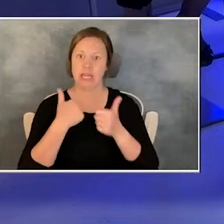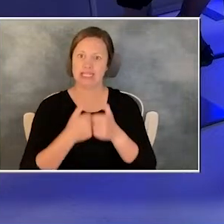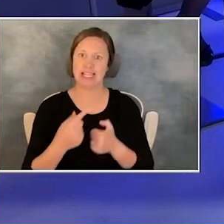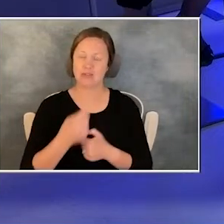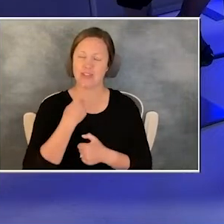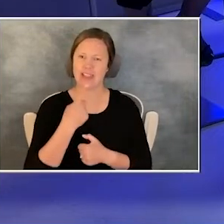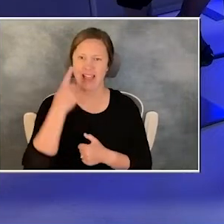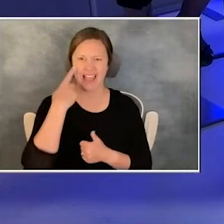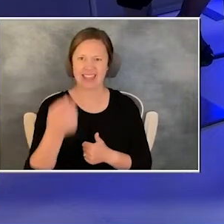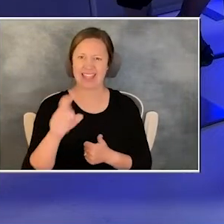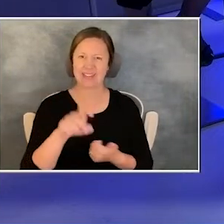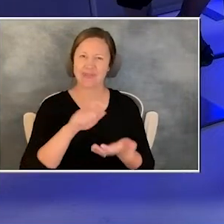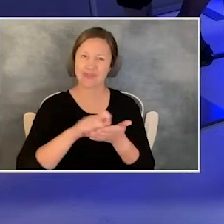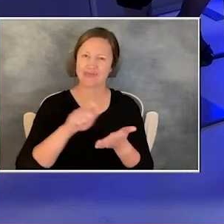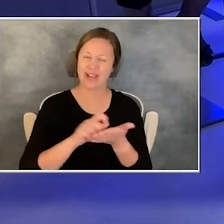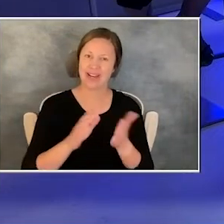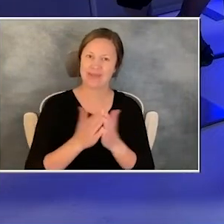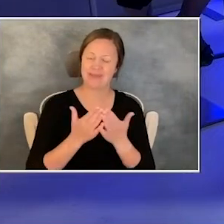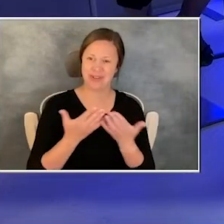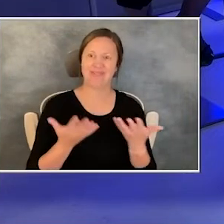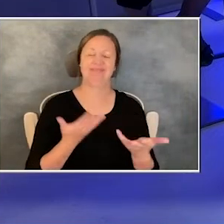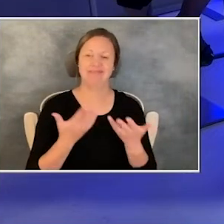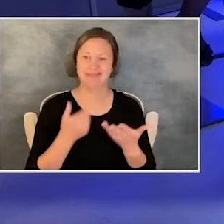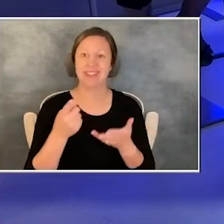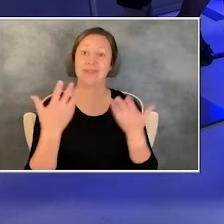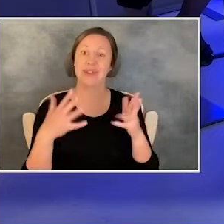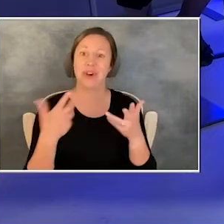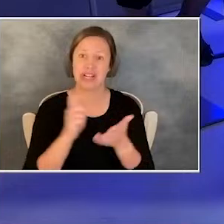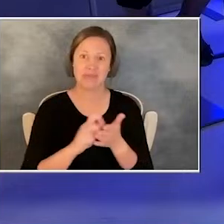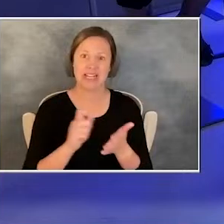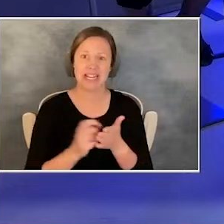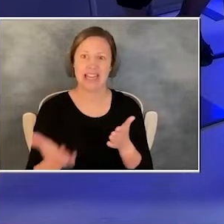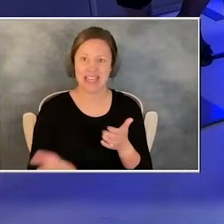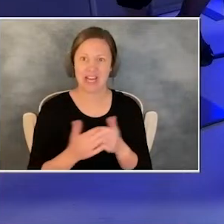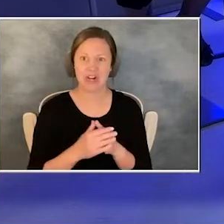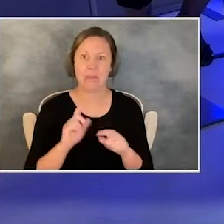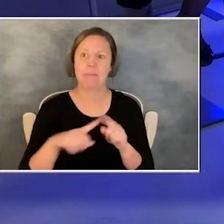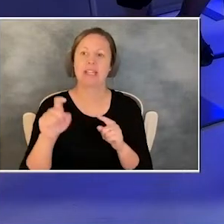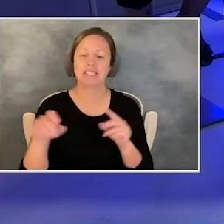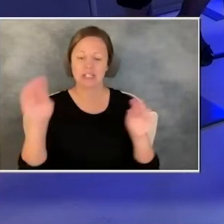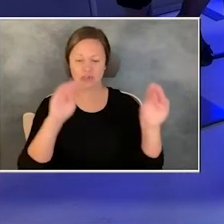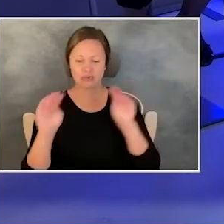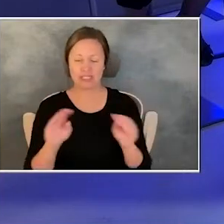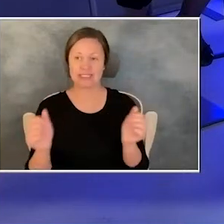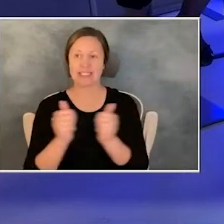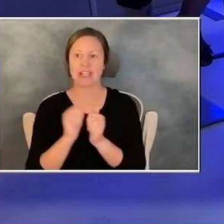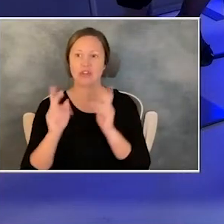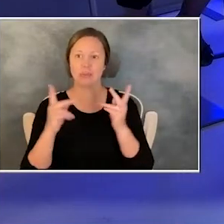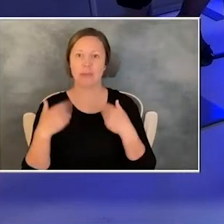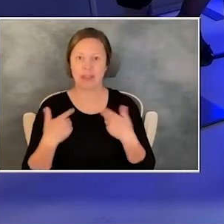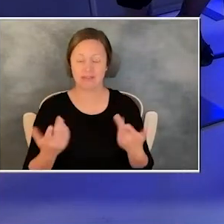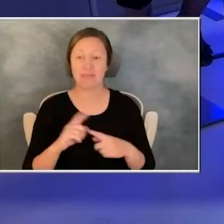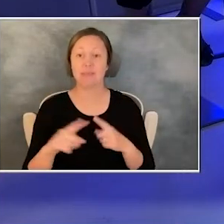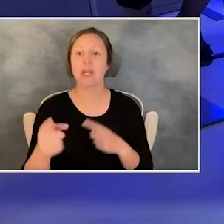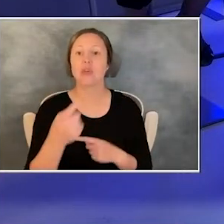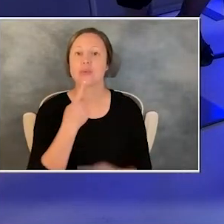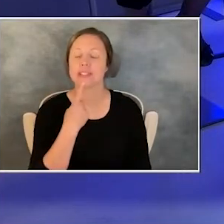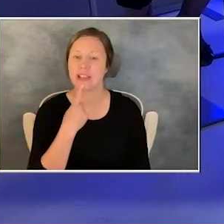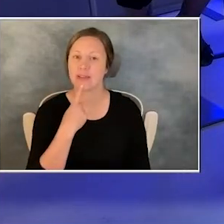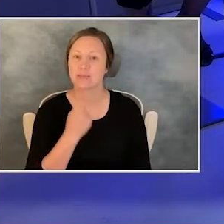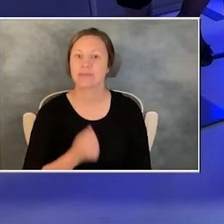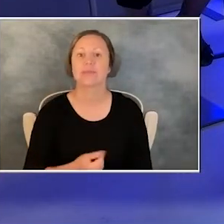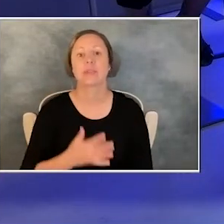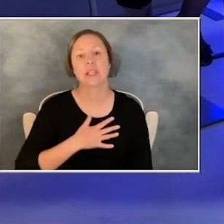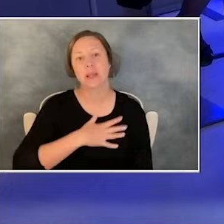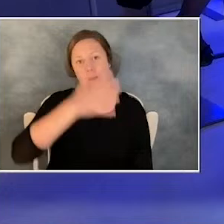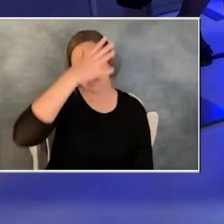book. And you've already written it. It's here. Just put it together and serve it up so people have it. But you said, my dad is